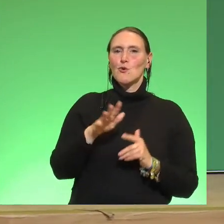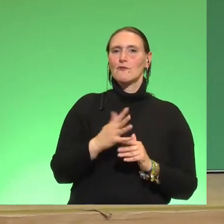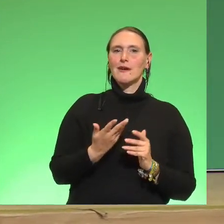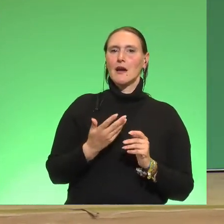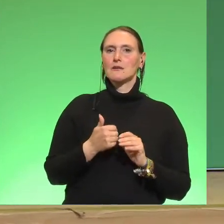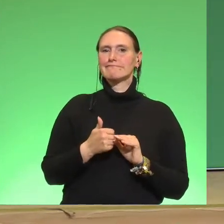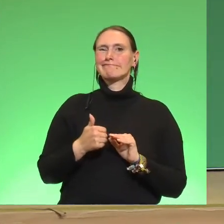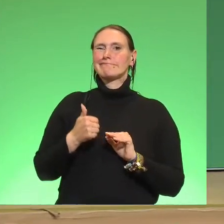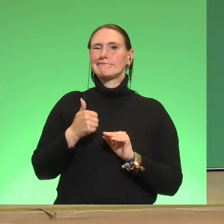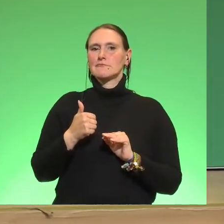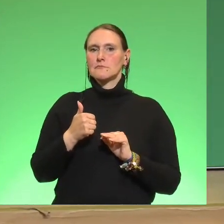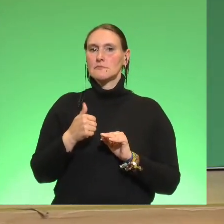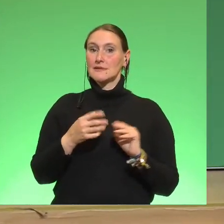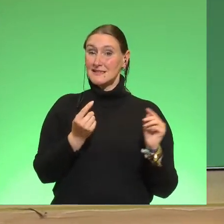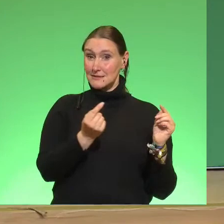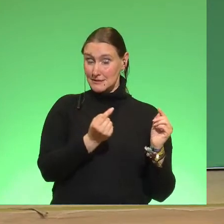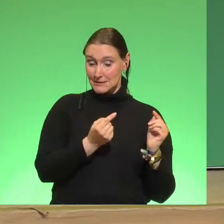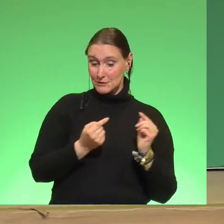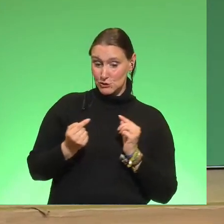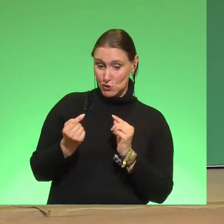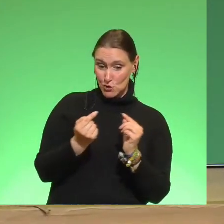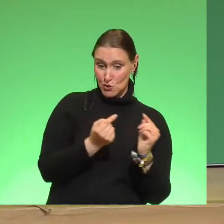Because the discursive